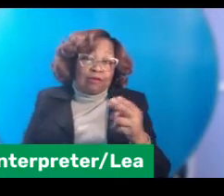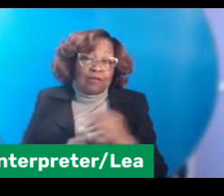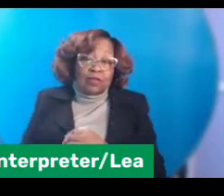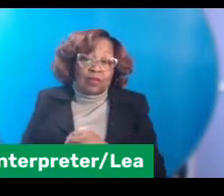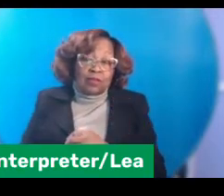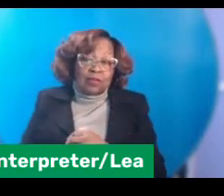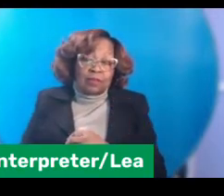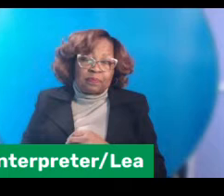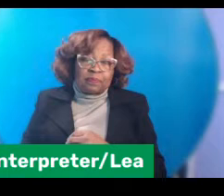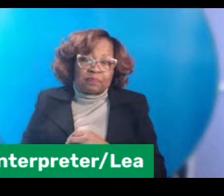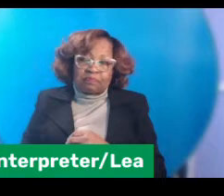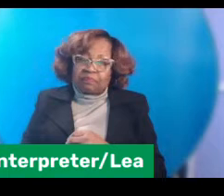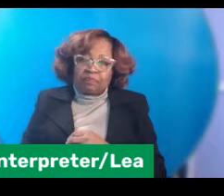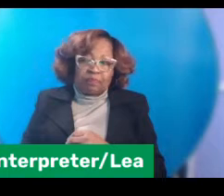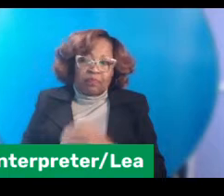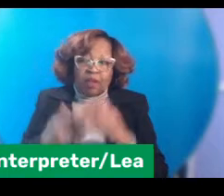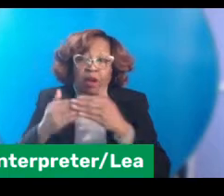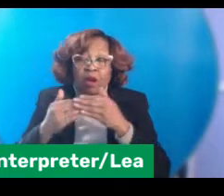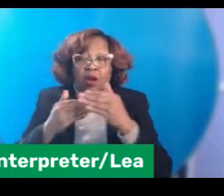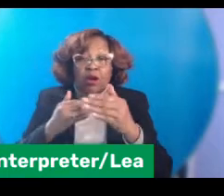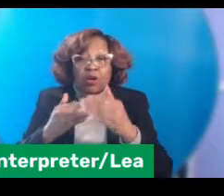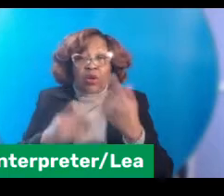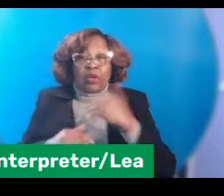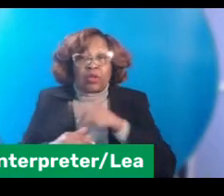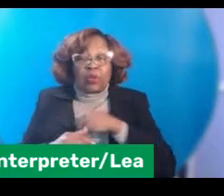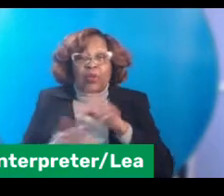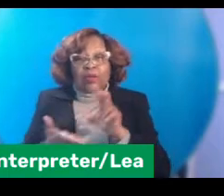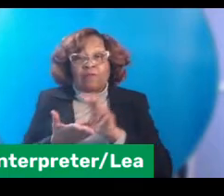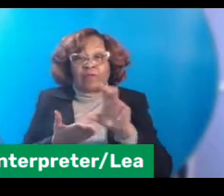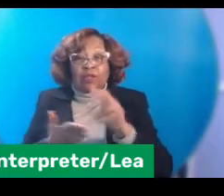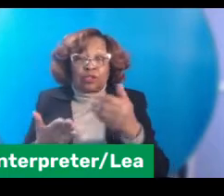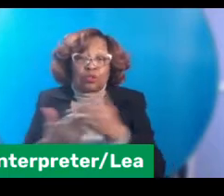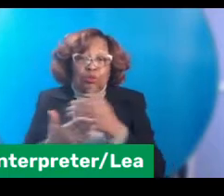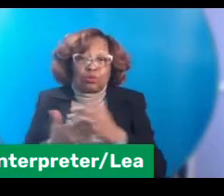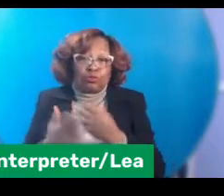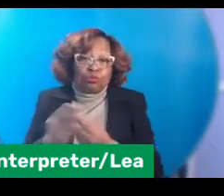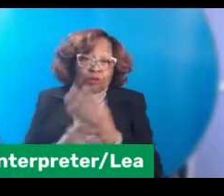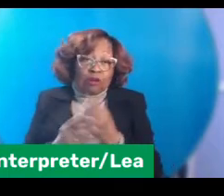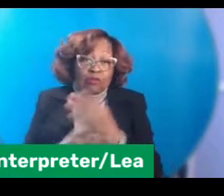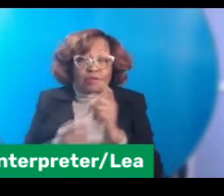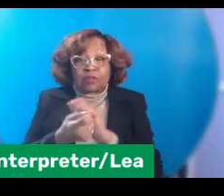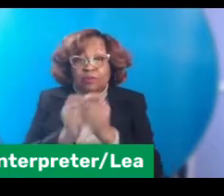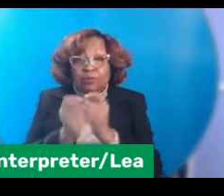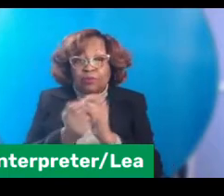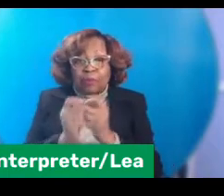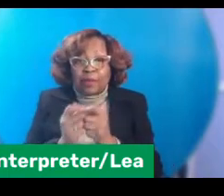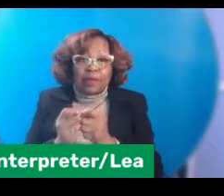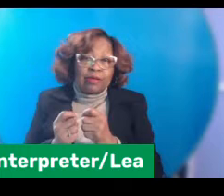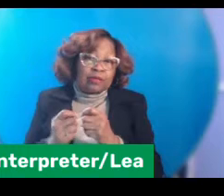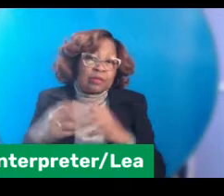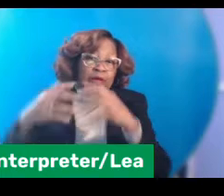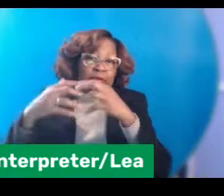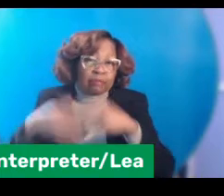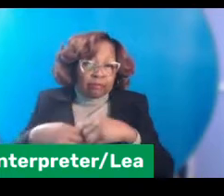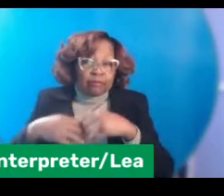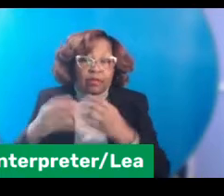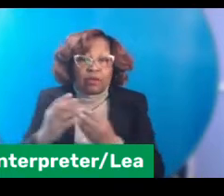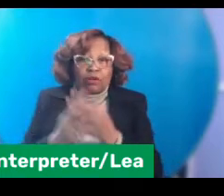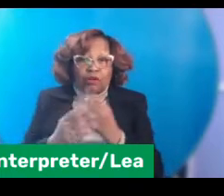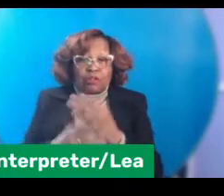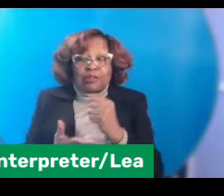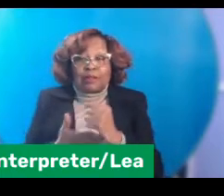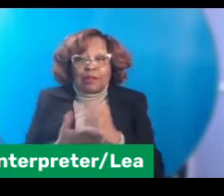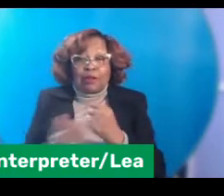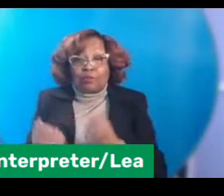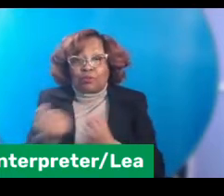On an ongoing basis, we also invest in other new gardens, revamp dormant gardens, and help support operational gardens